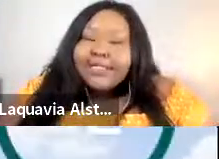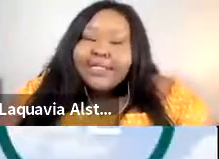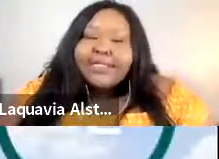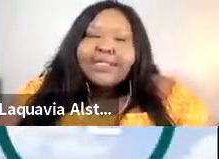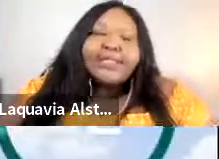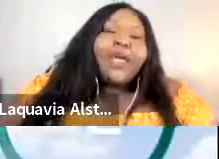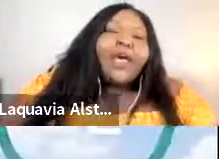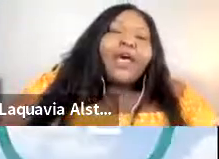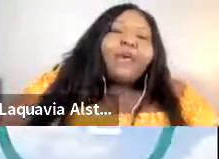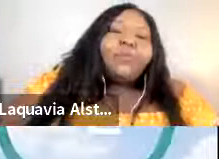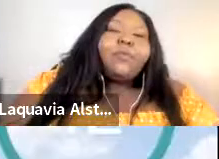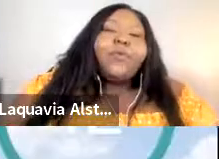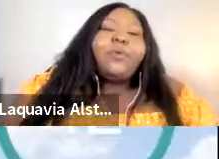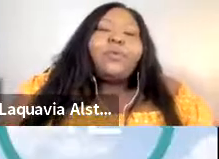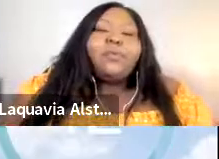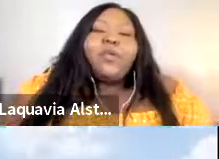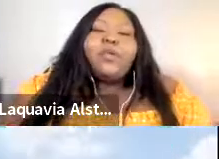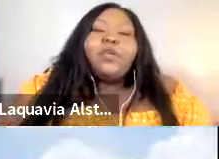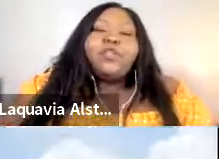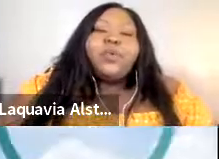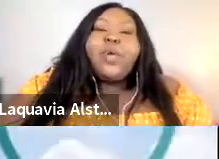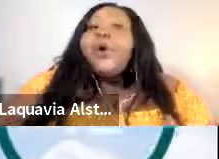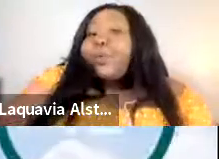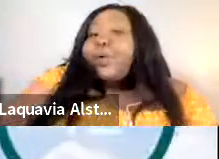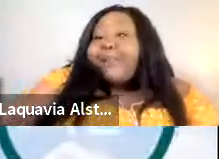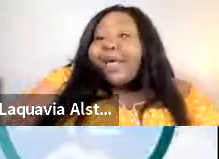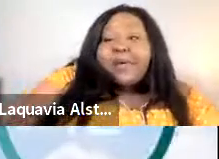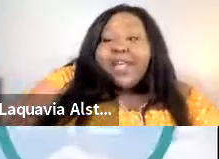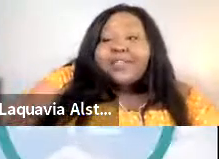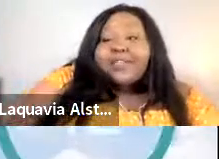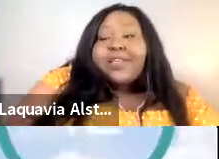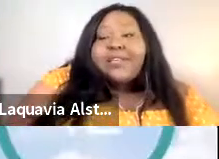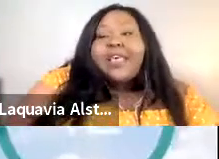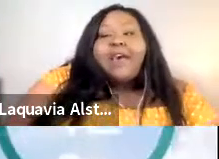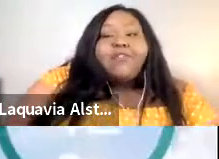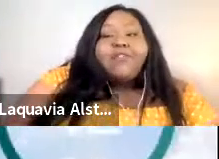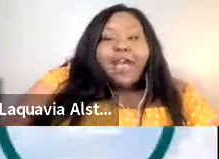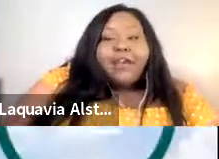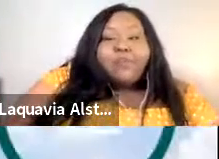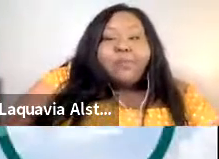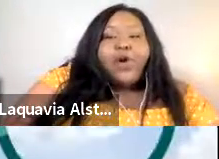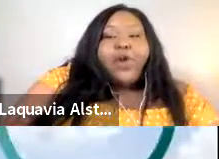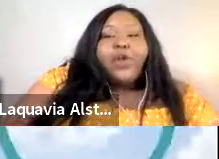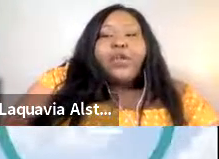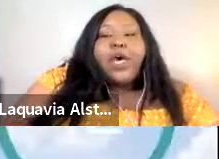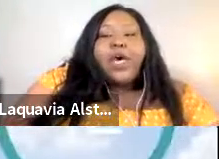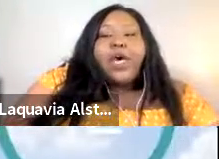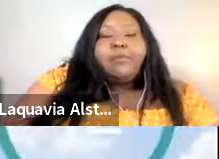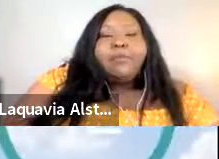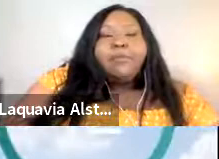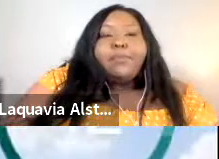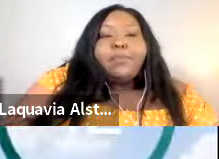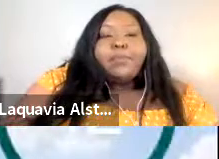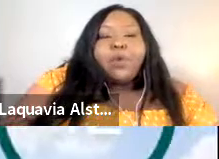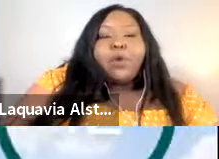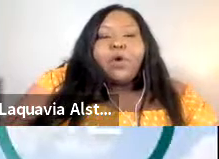summer classes. We will be doing, we'll have basketball classes, flag football,